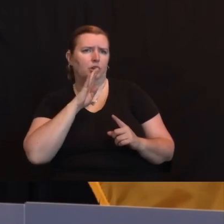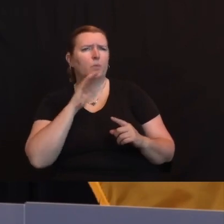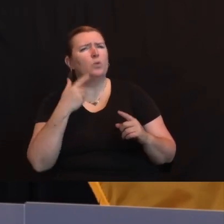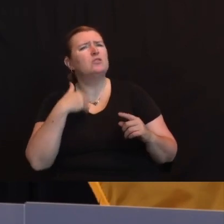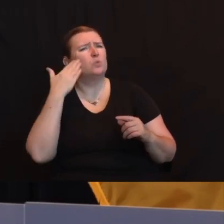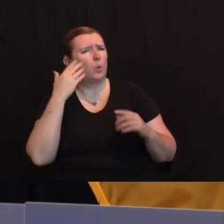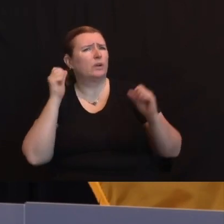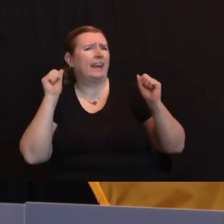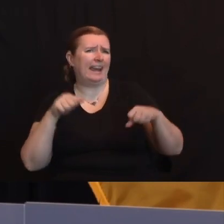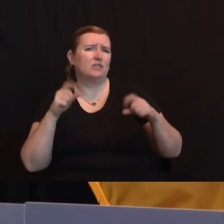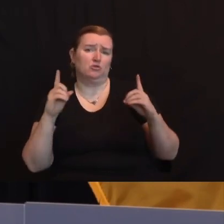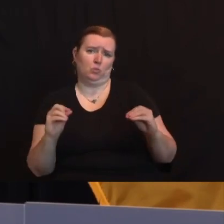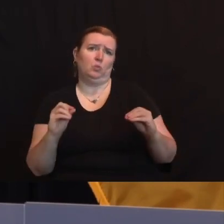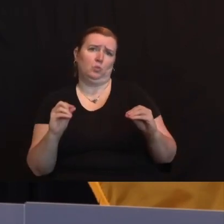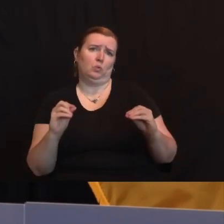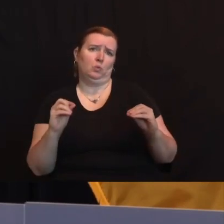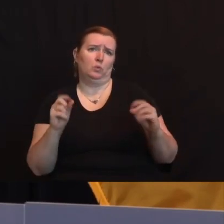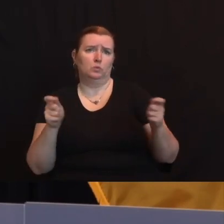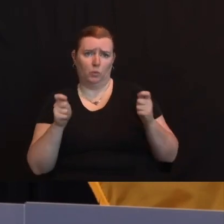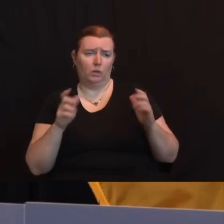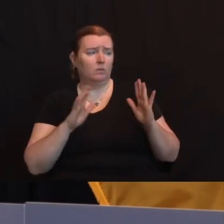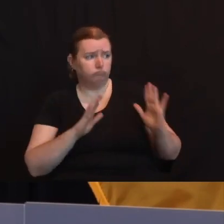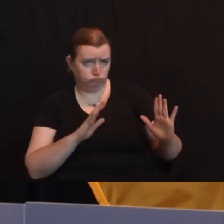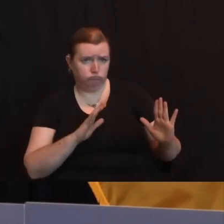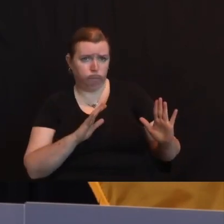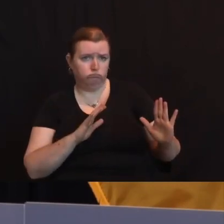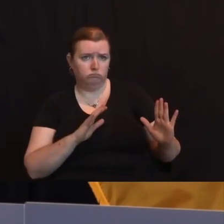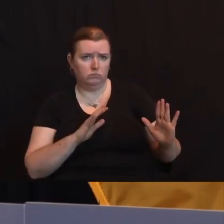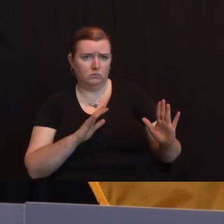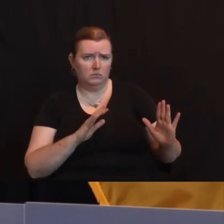control COVID spread. There's an agreement. We're not going to disagree on anything.